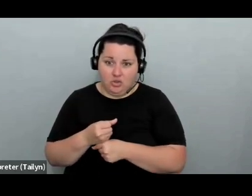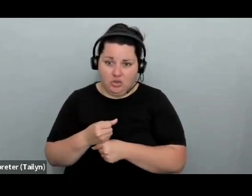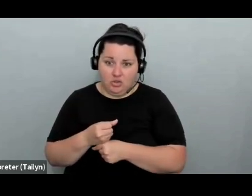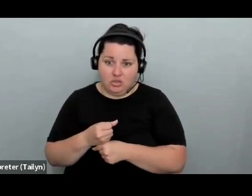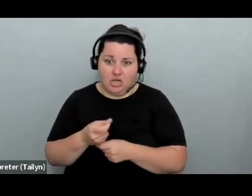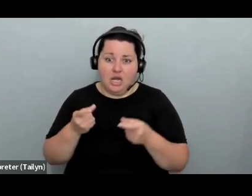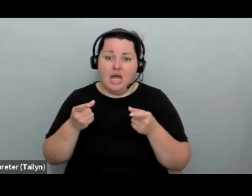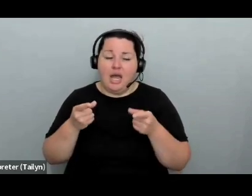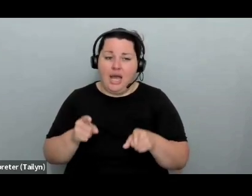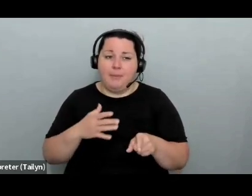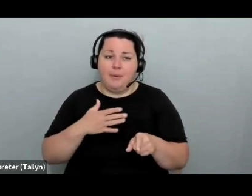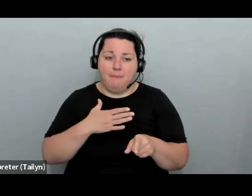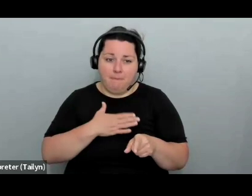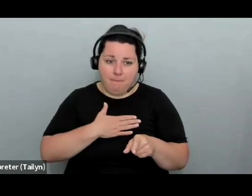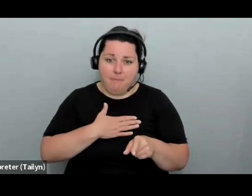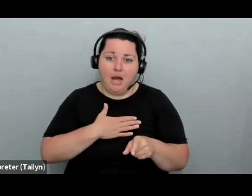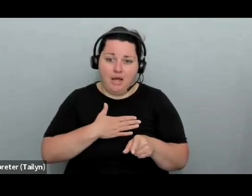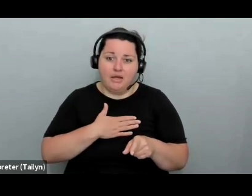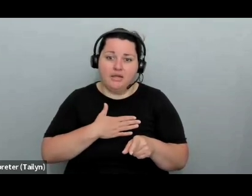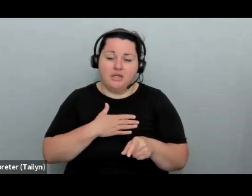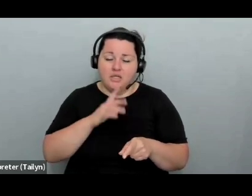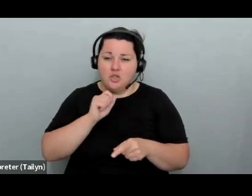was diagnosed with some pretty severe